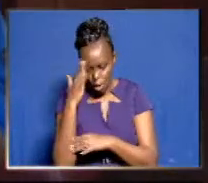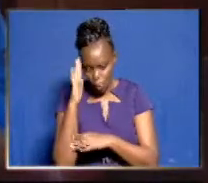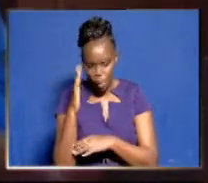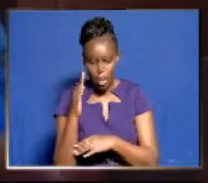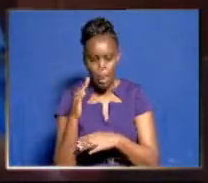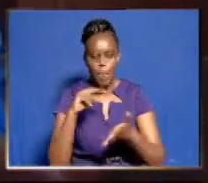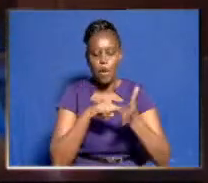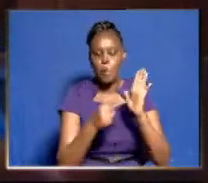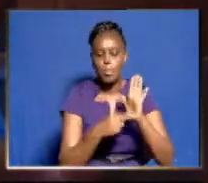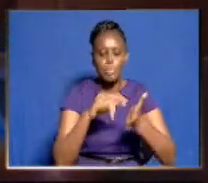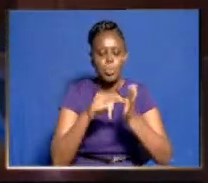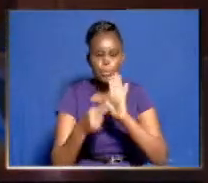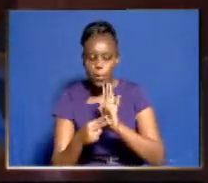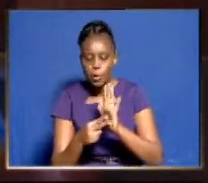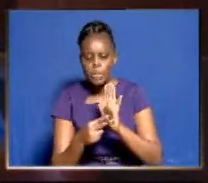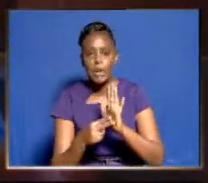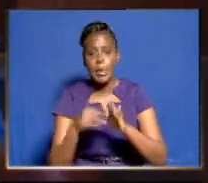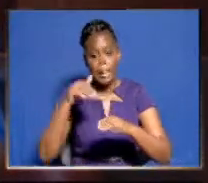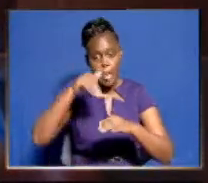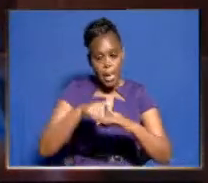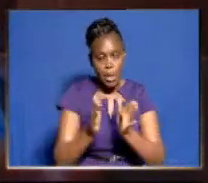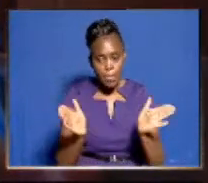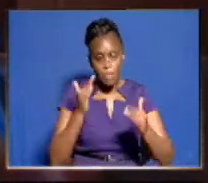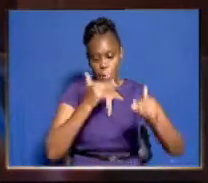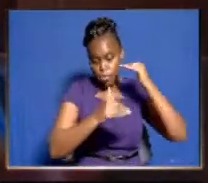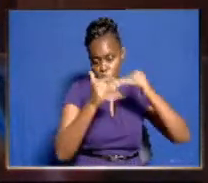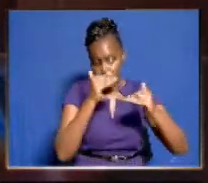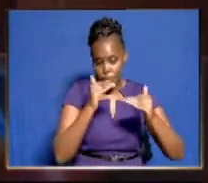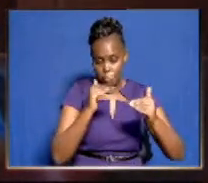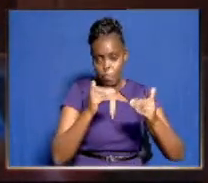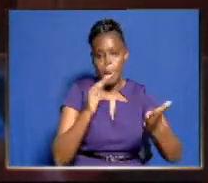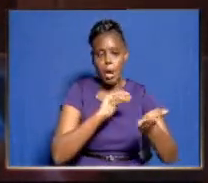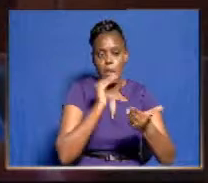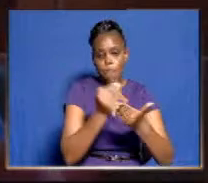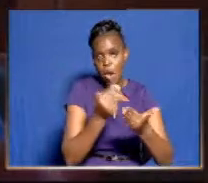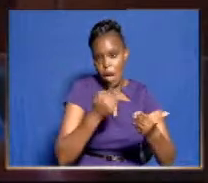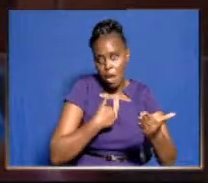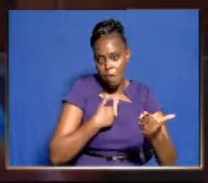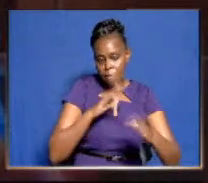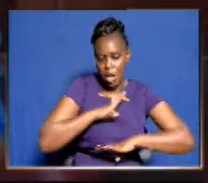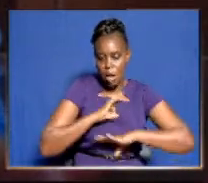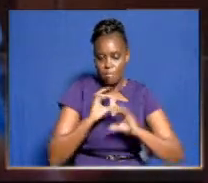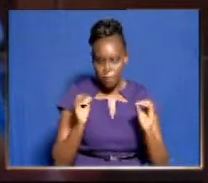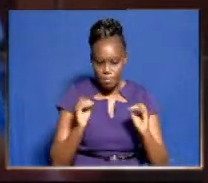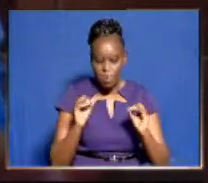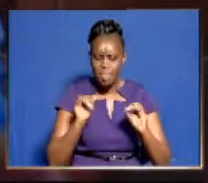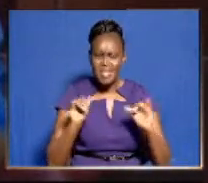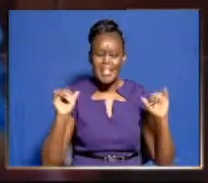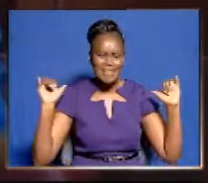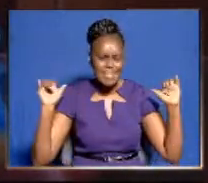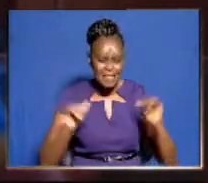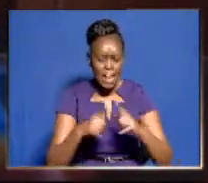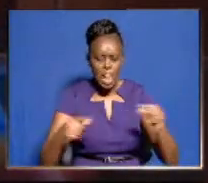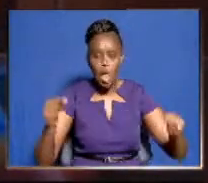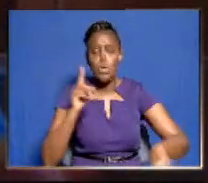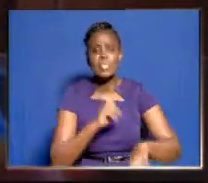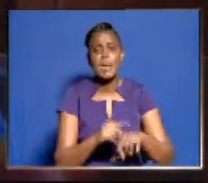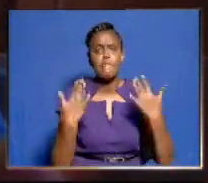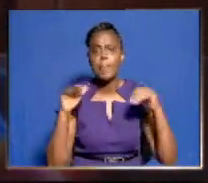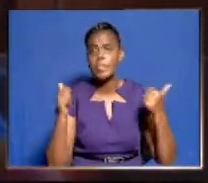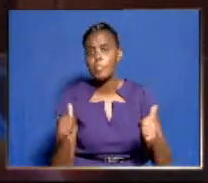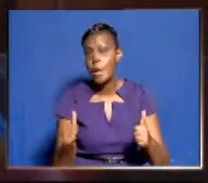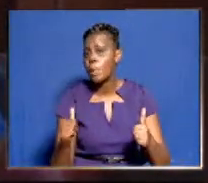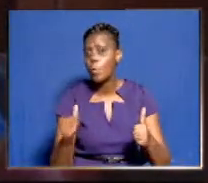infrastructure projects in public universities are not well funded, and they have really taken long to be completed. And we kindly